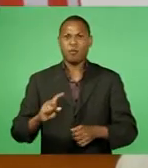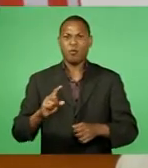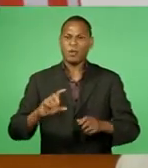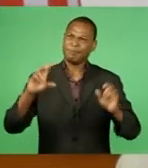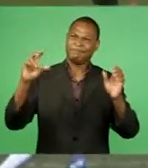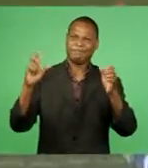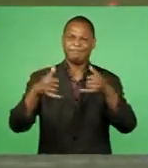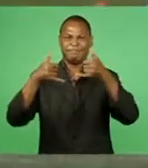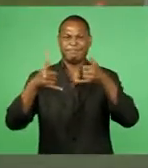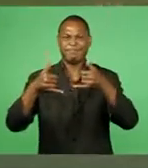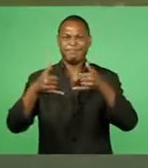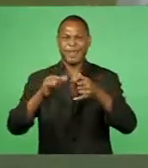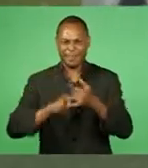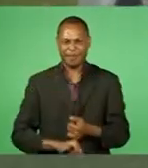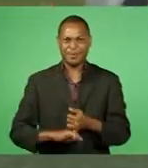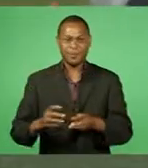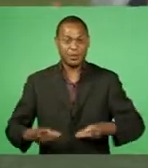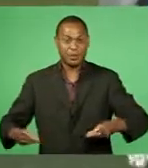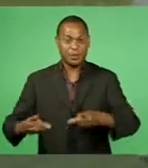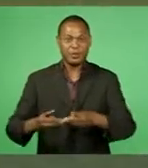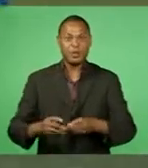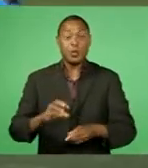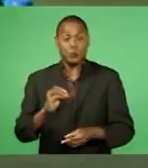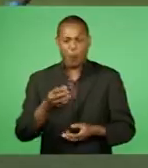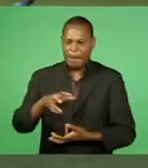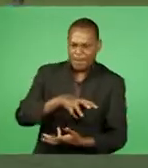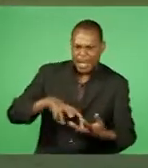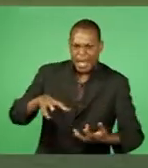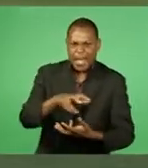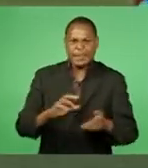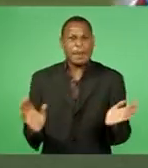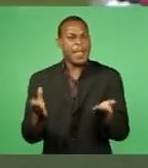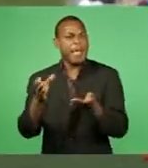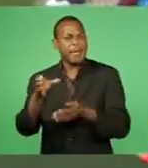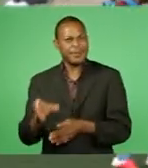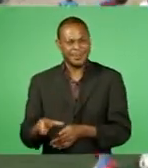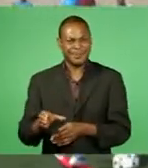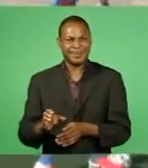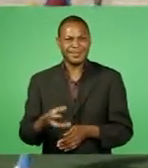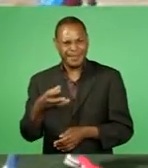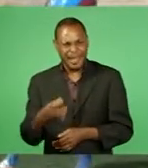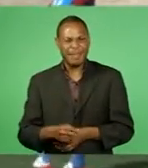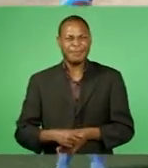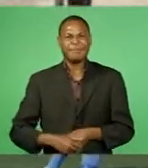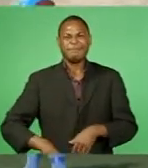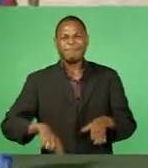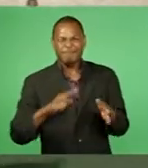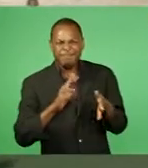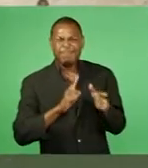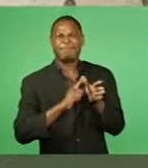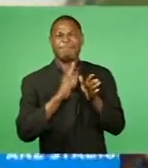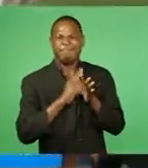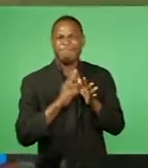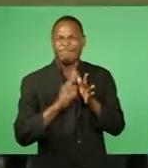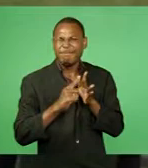Division. Suva will be fielding a mix of new and old players in its matchday squad with the likes of Meryl Nand, Vilitati